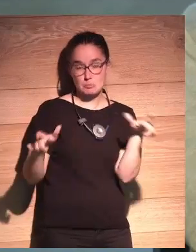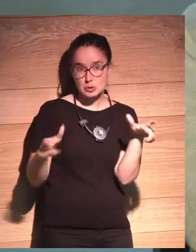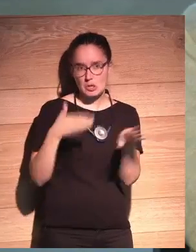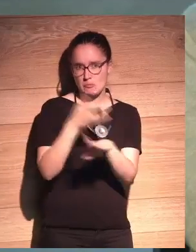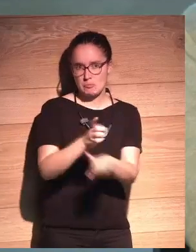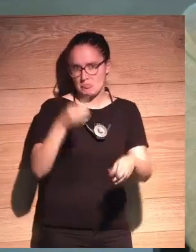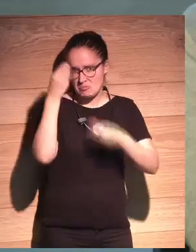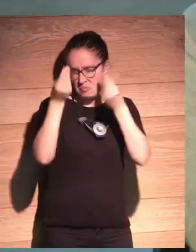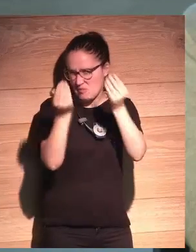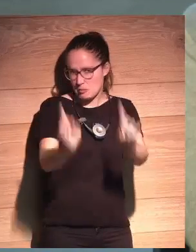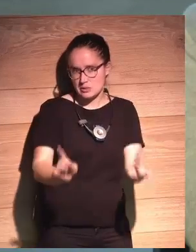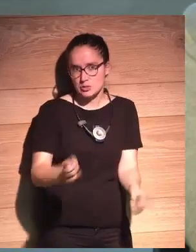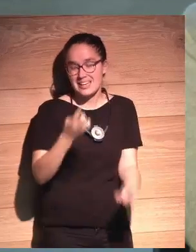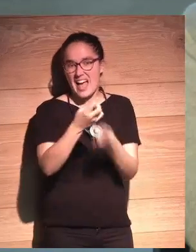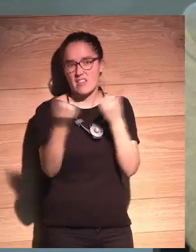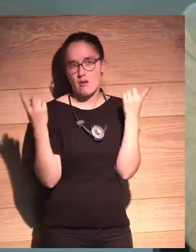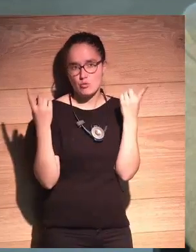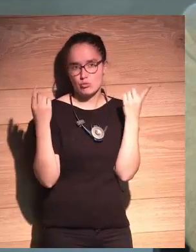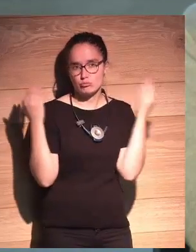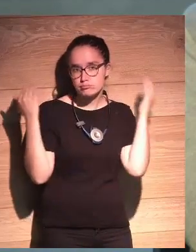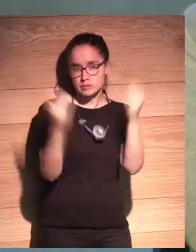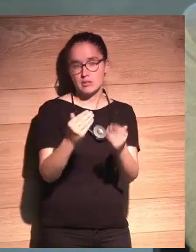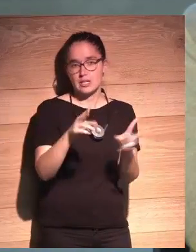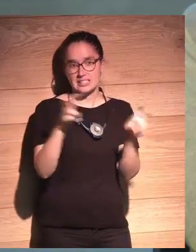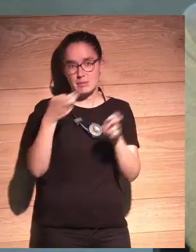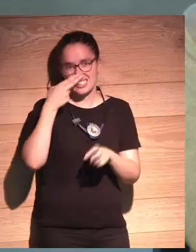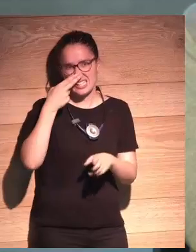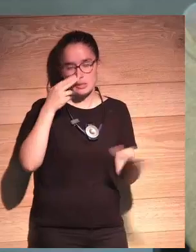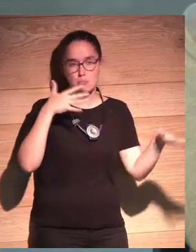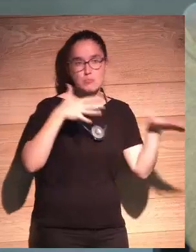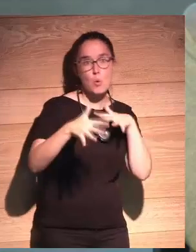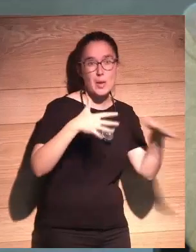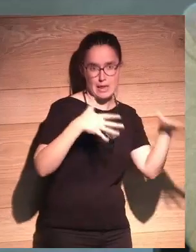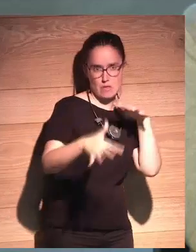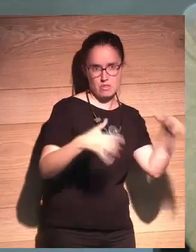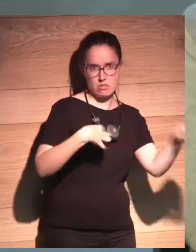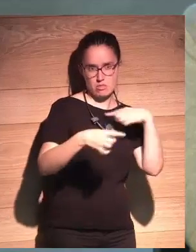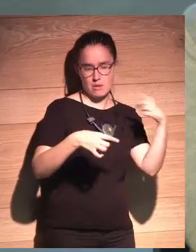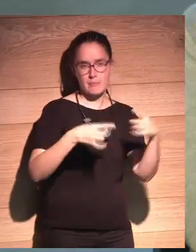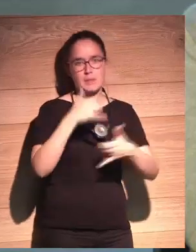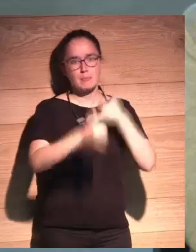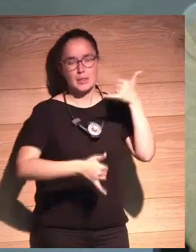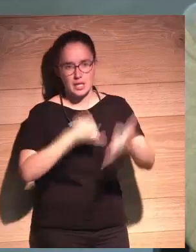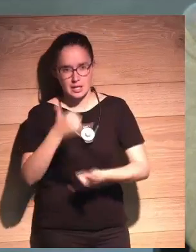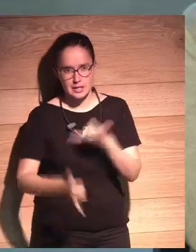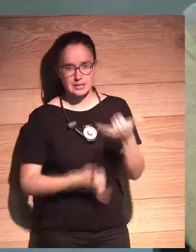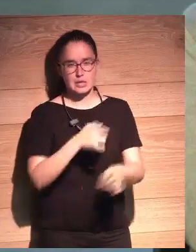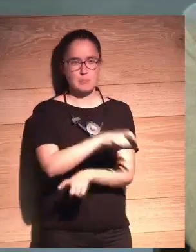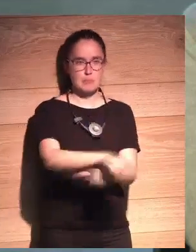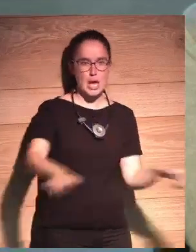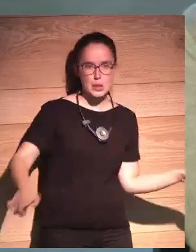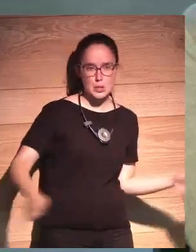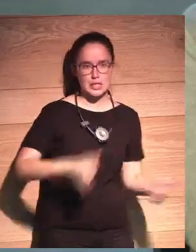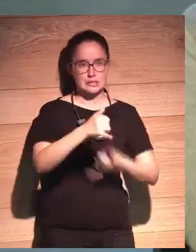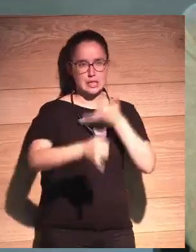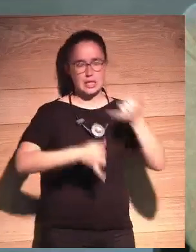innovation ecosystems where people will move. We focus on specific things that we are interested. For example, mobility. We start to